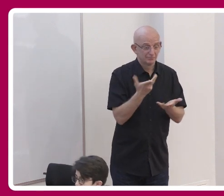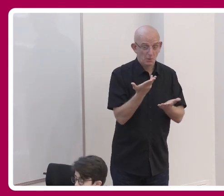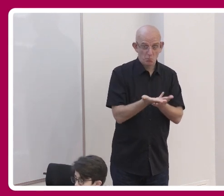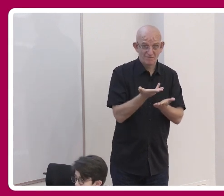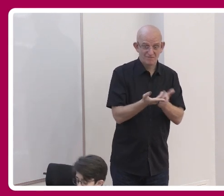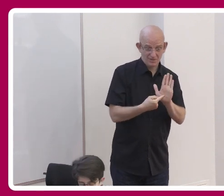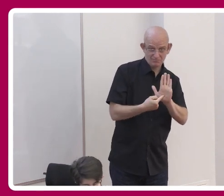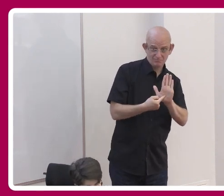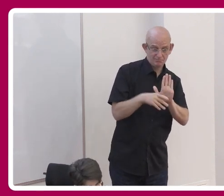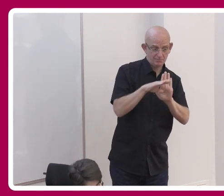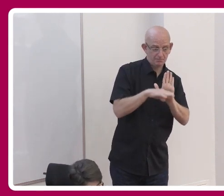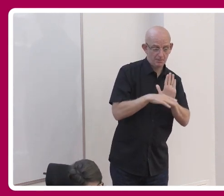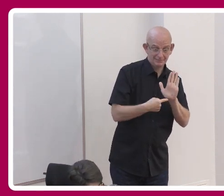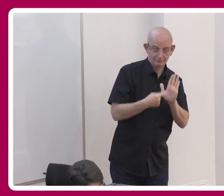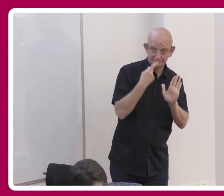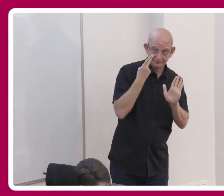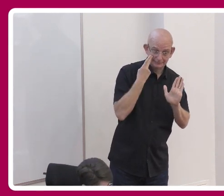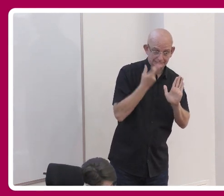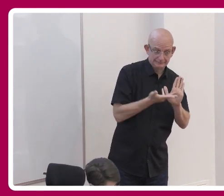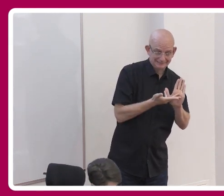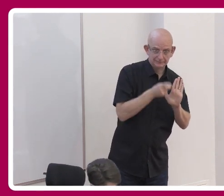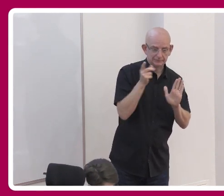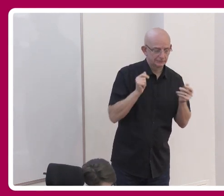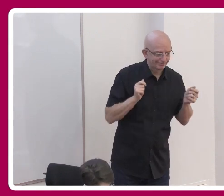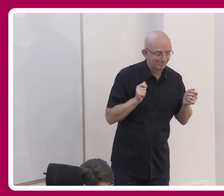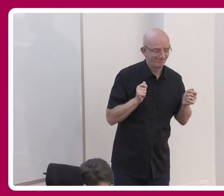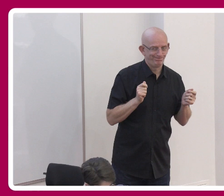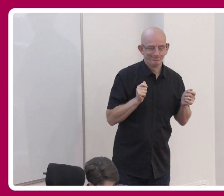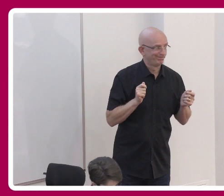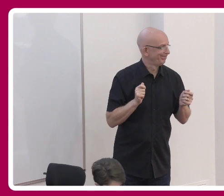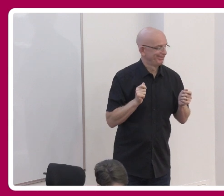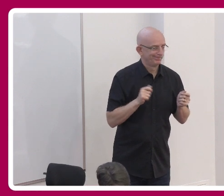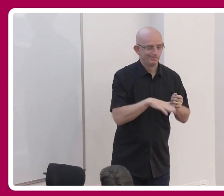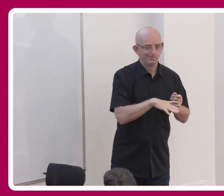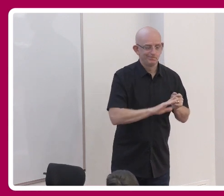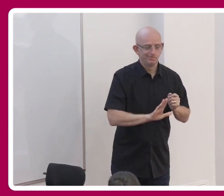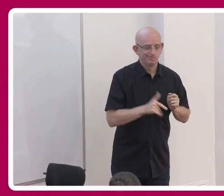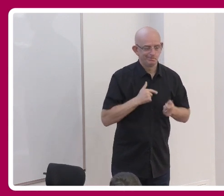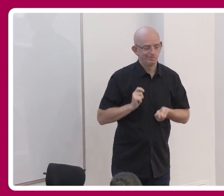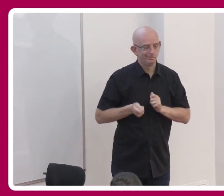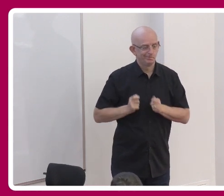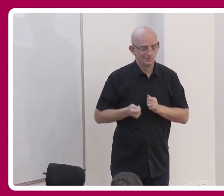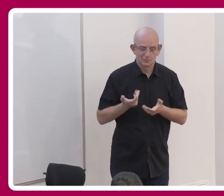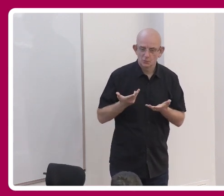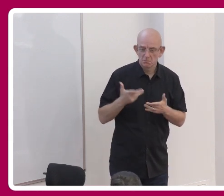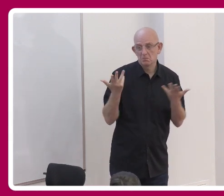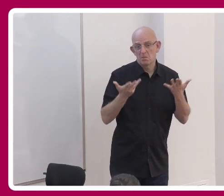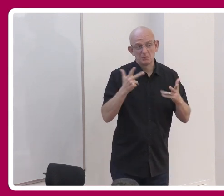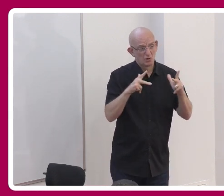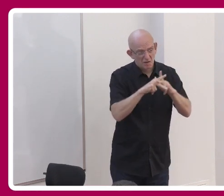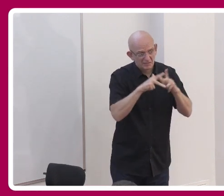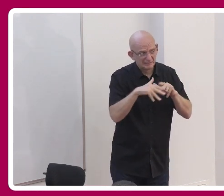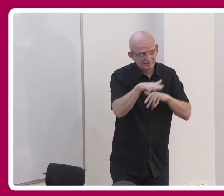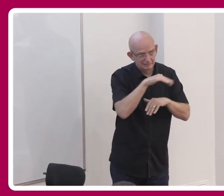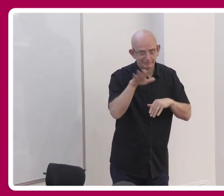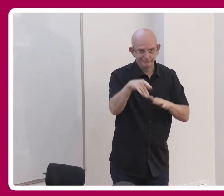areas. So just uncovering the facts is the investigation part. And then exposing, this is where we use the